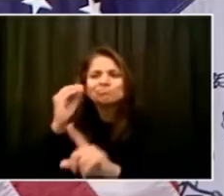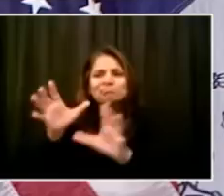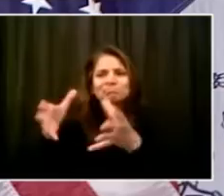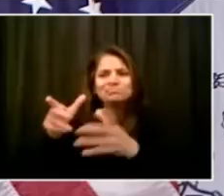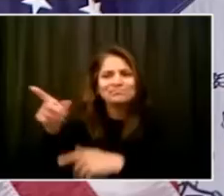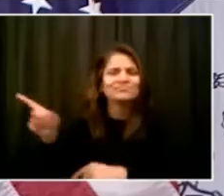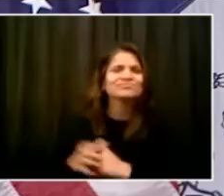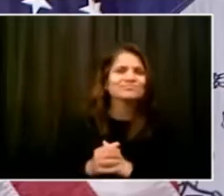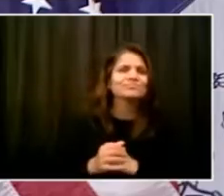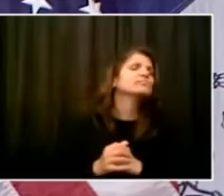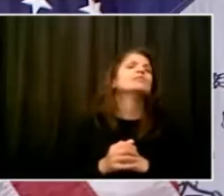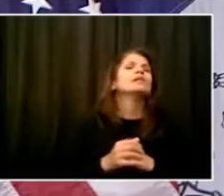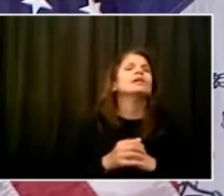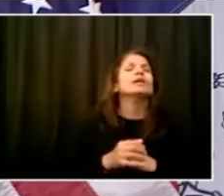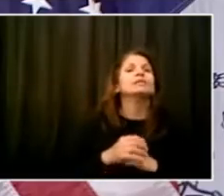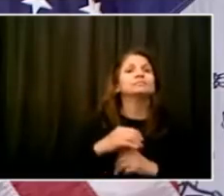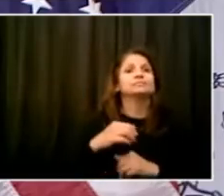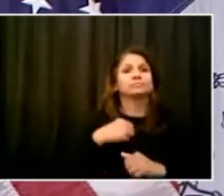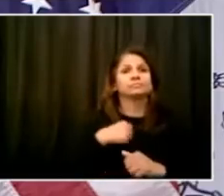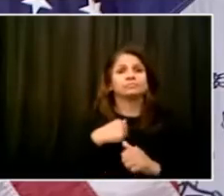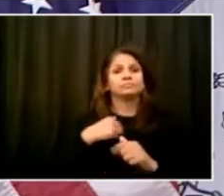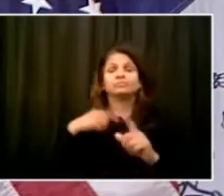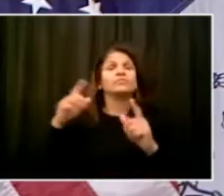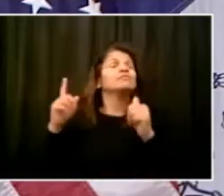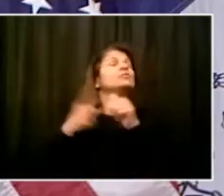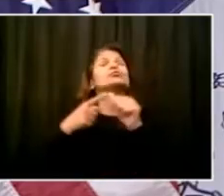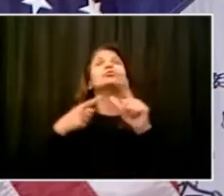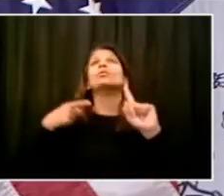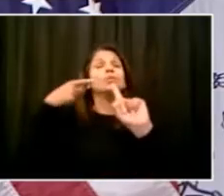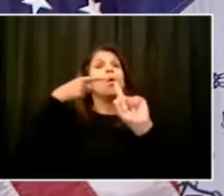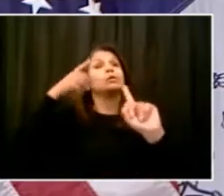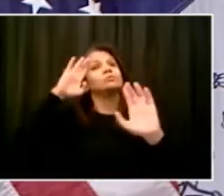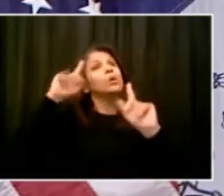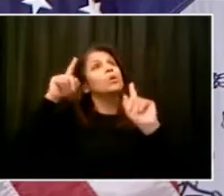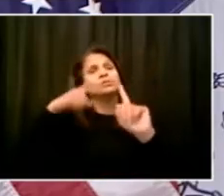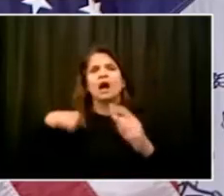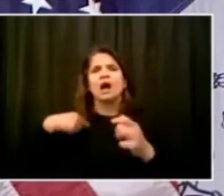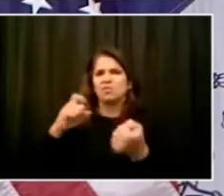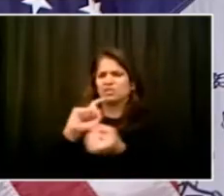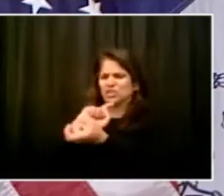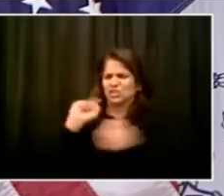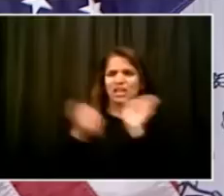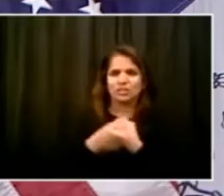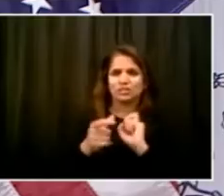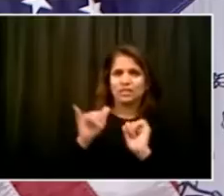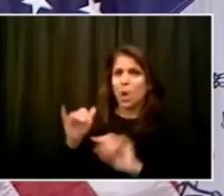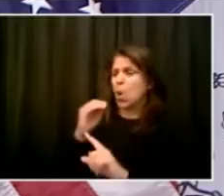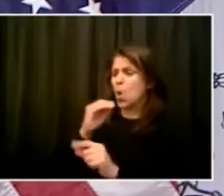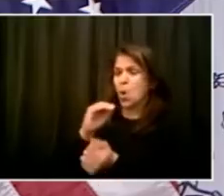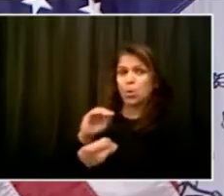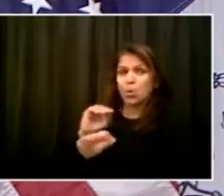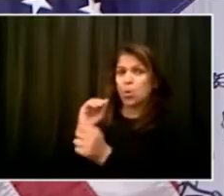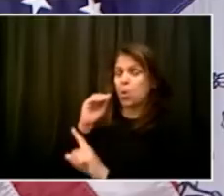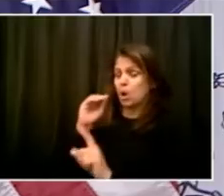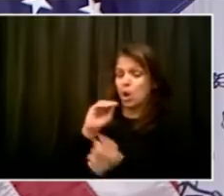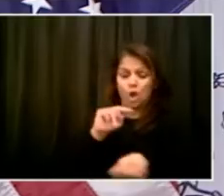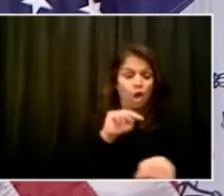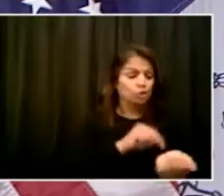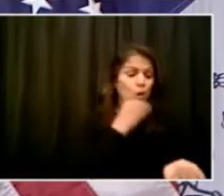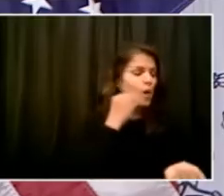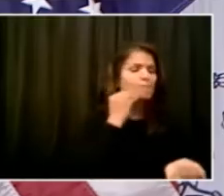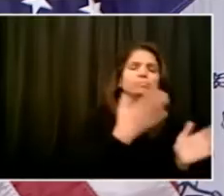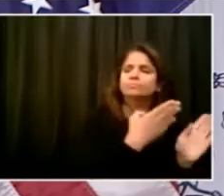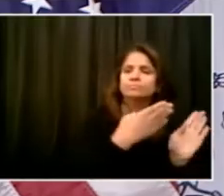business. And if it does, with what kind of additional regulation and restrictions, given everything we've learned